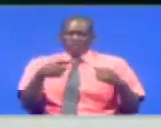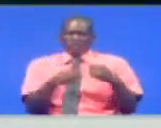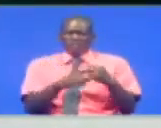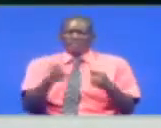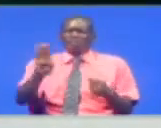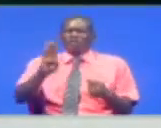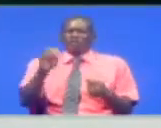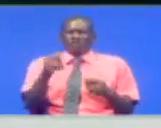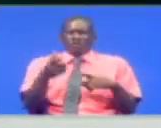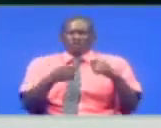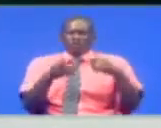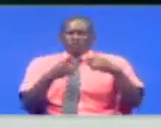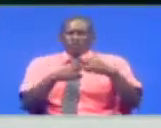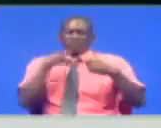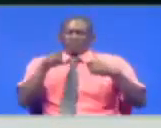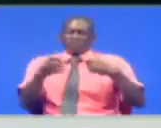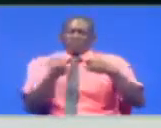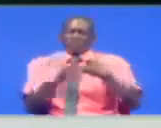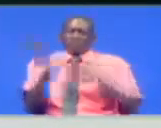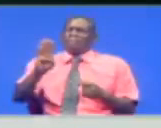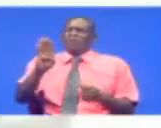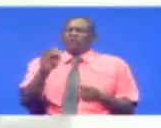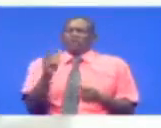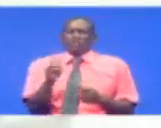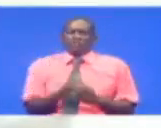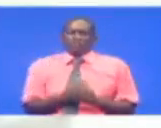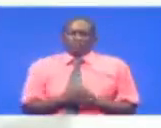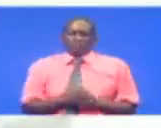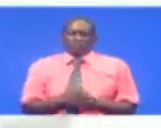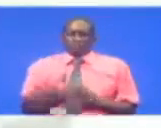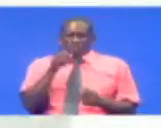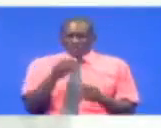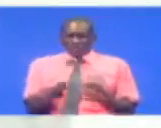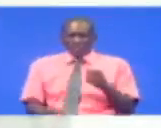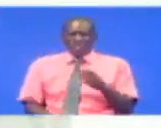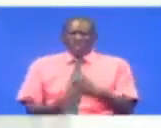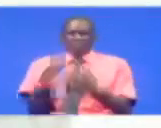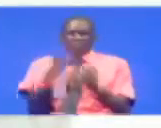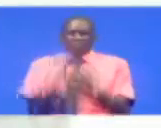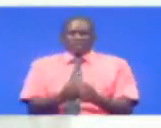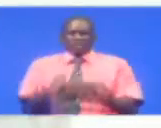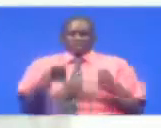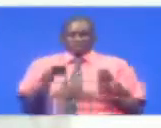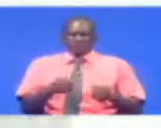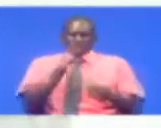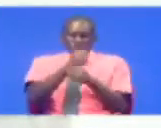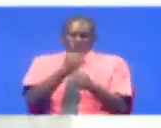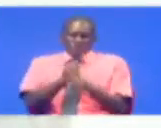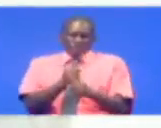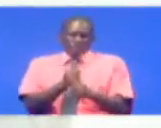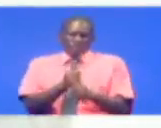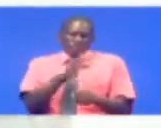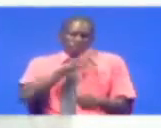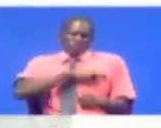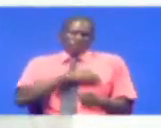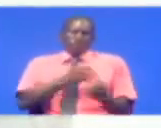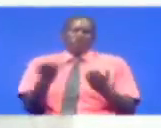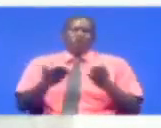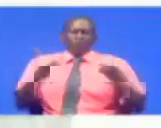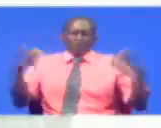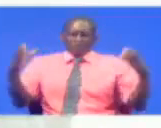shillings from 7.8 billion shillings. This came on the back of a very strong operating profit, where the